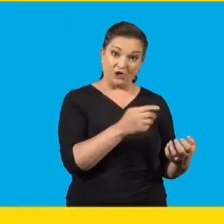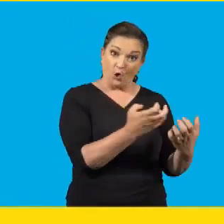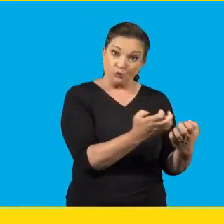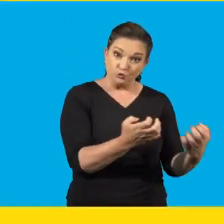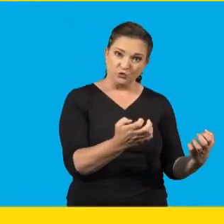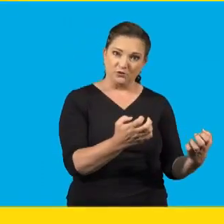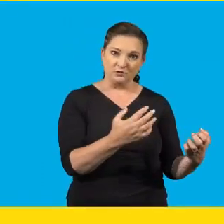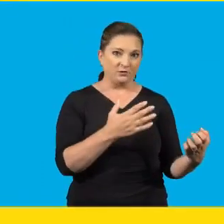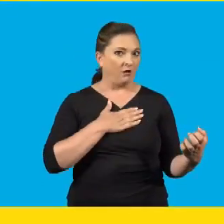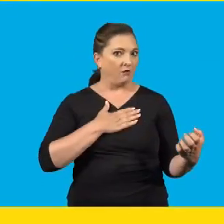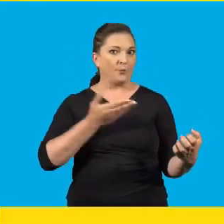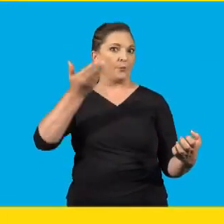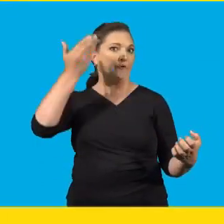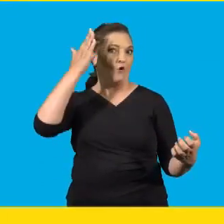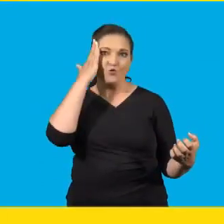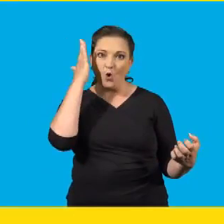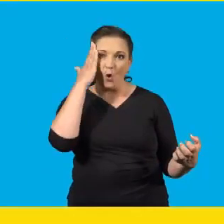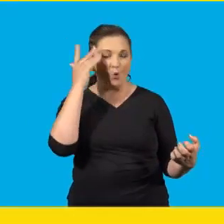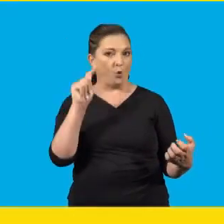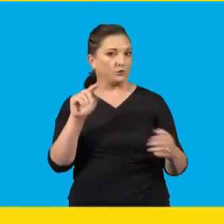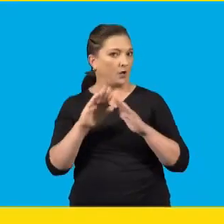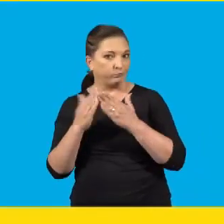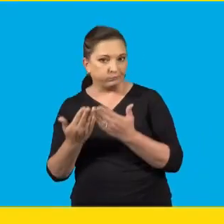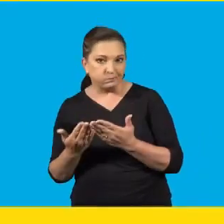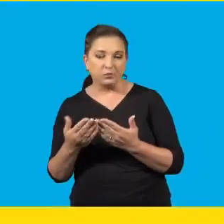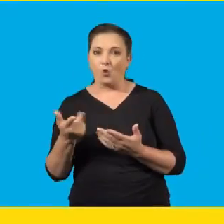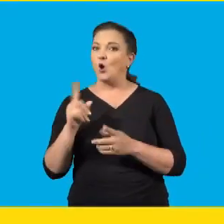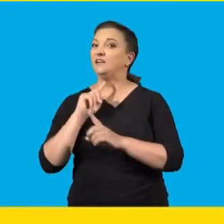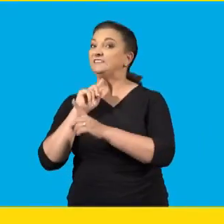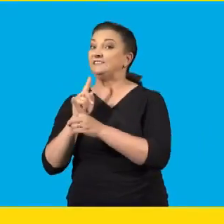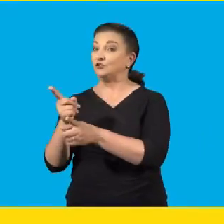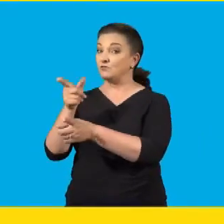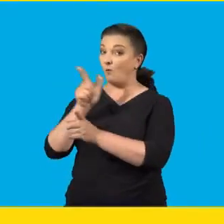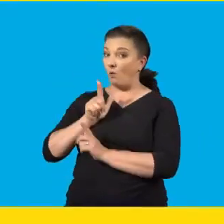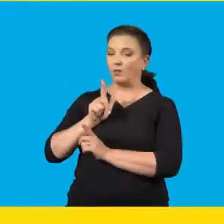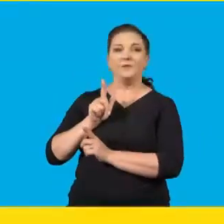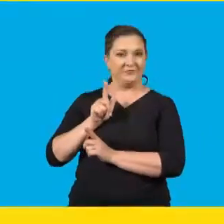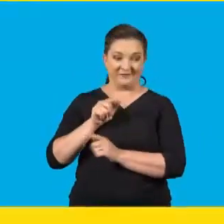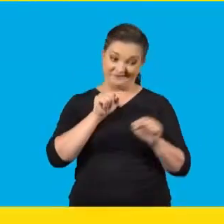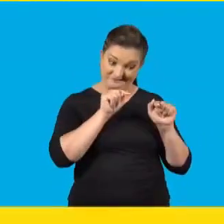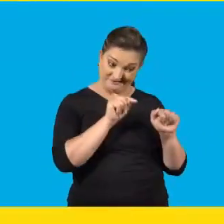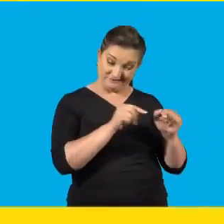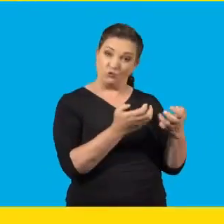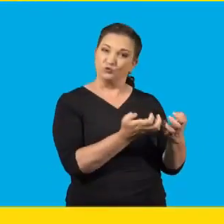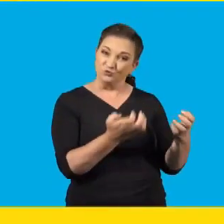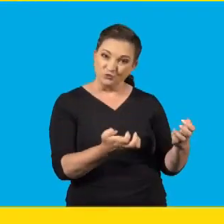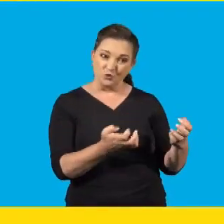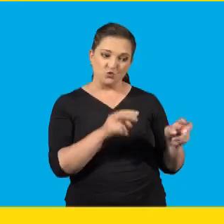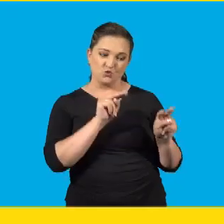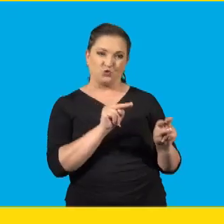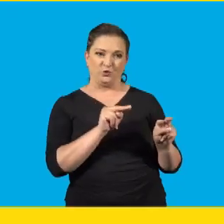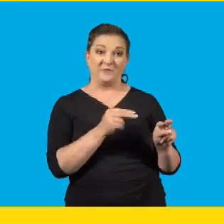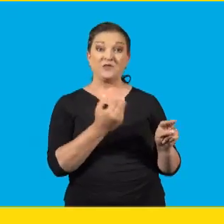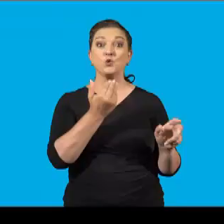source. Not according to what you know, not according to the textbook, not according to what your teacher told you, but according to the